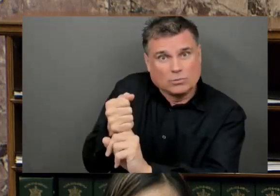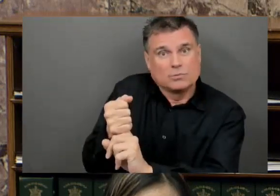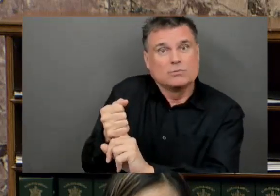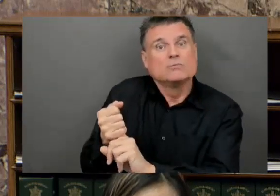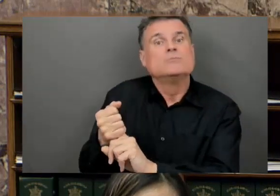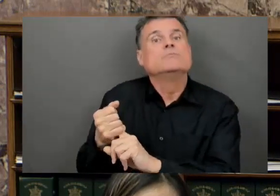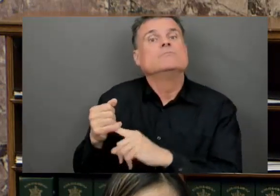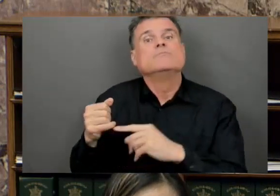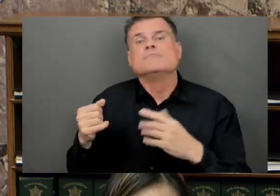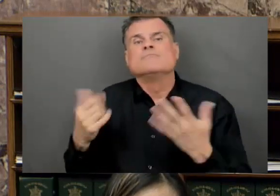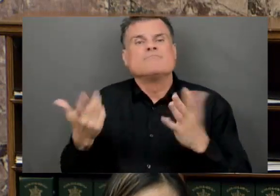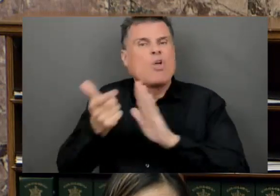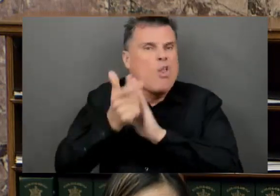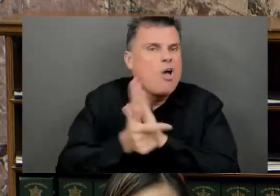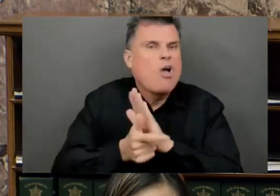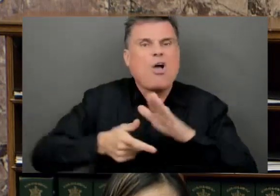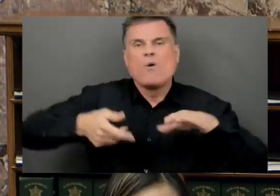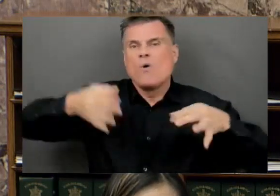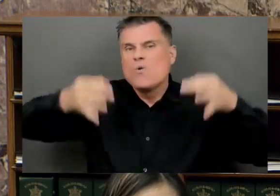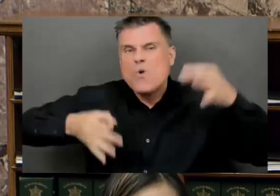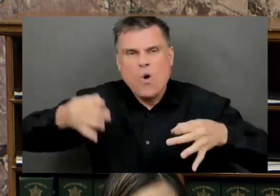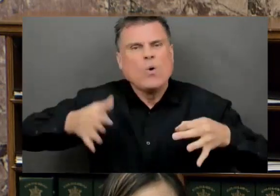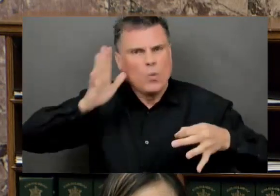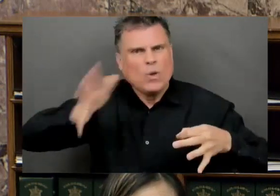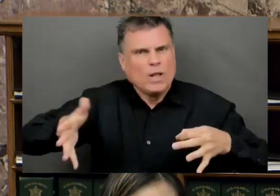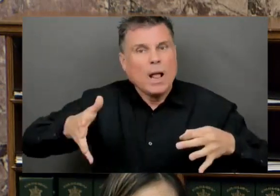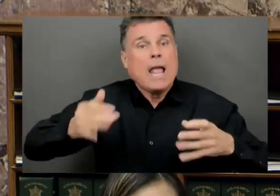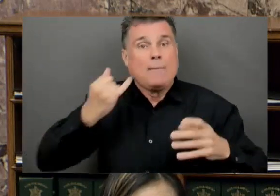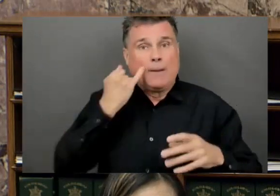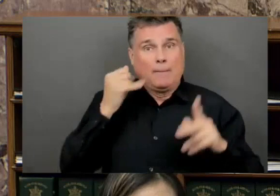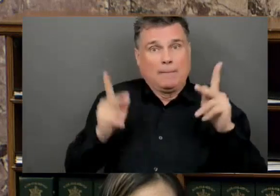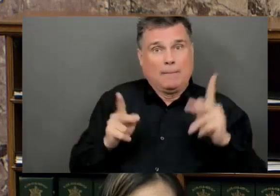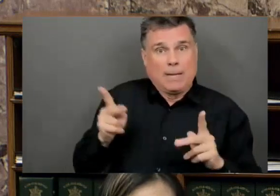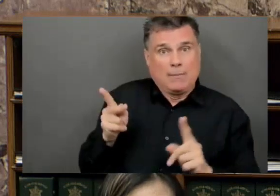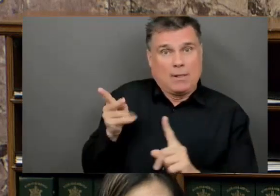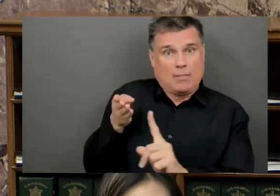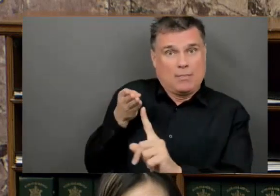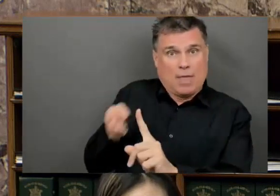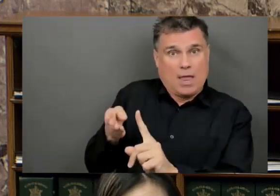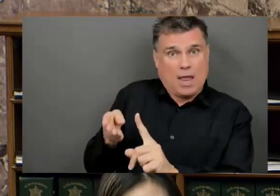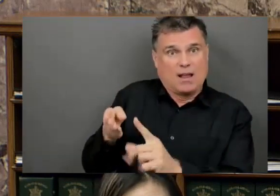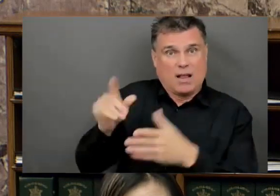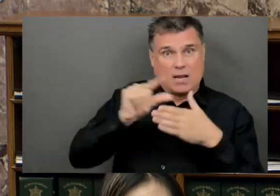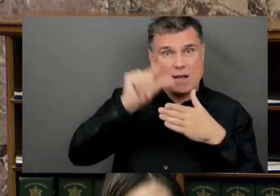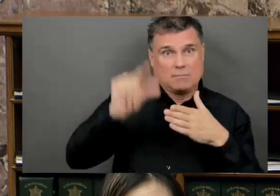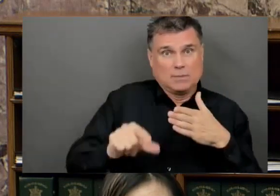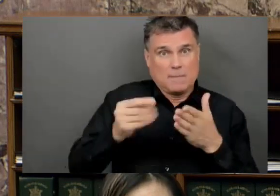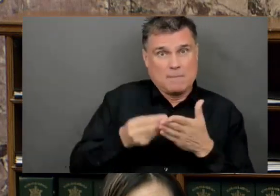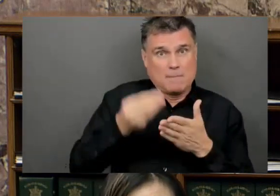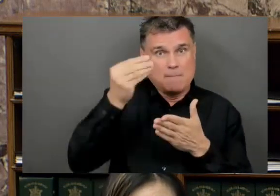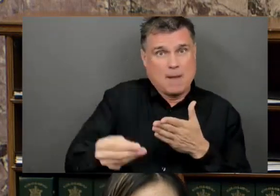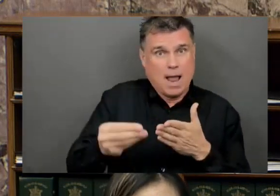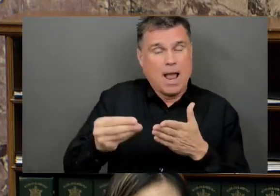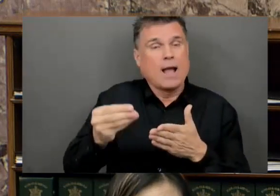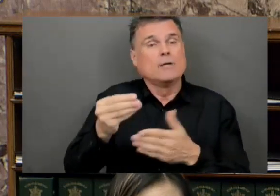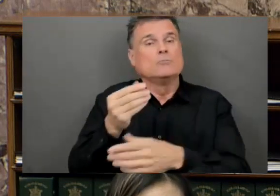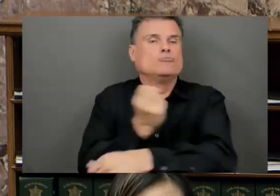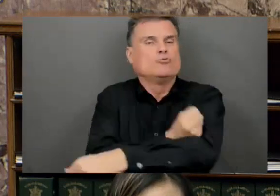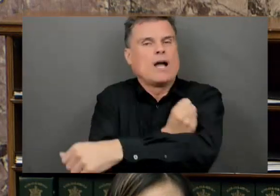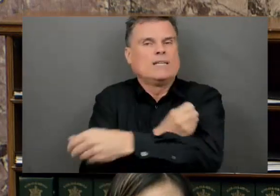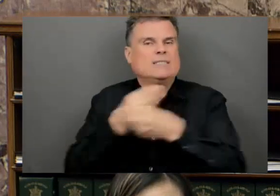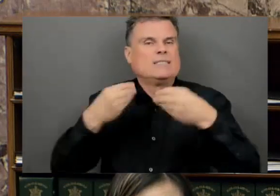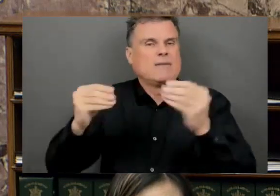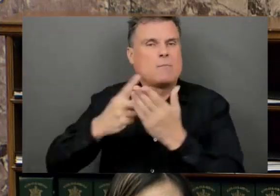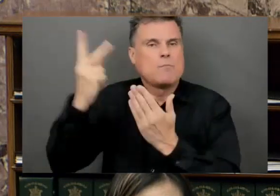Supply, but the general supply in particular, Honourable Speaker. They're doing their job, and that's what we're glad to see. We should not see any diversion,